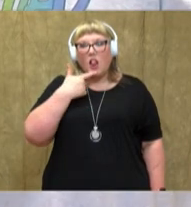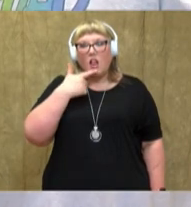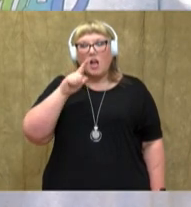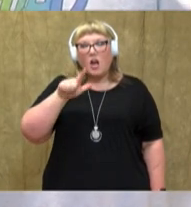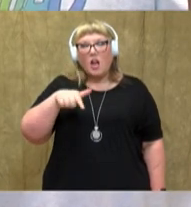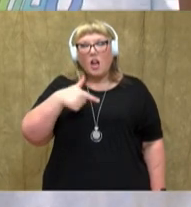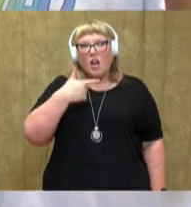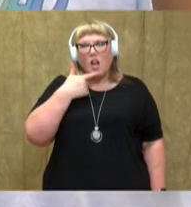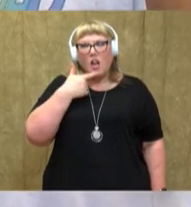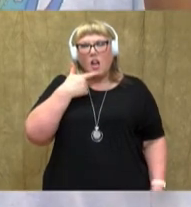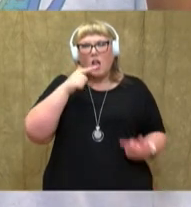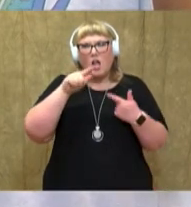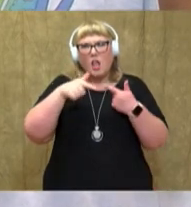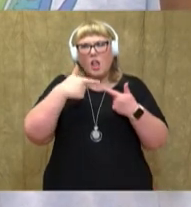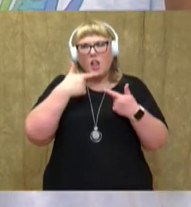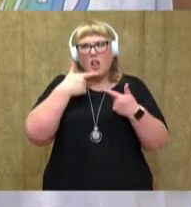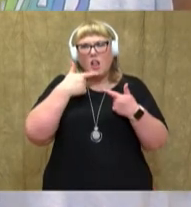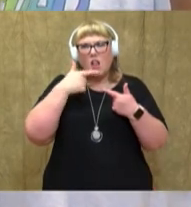O.